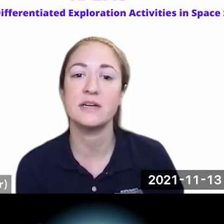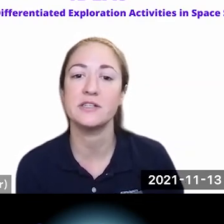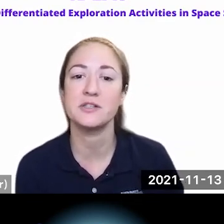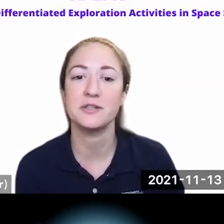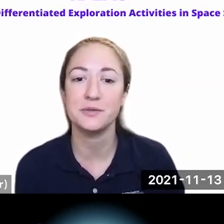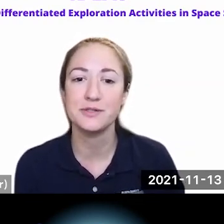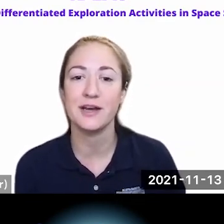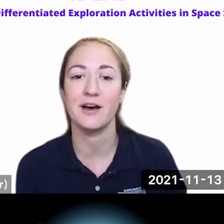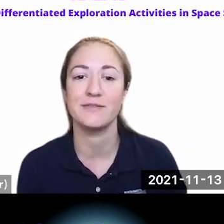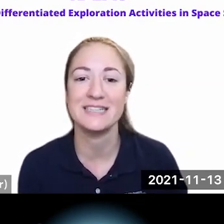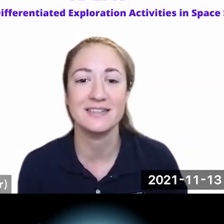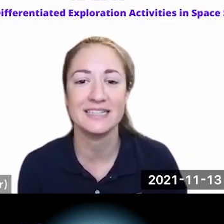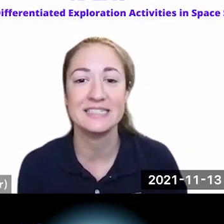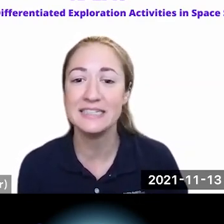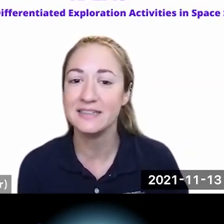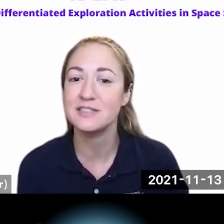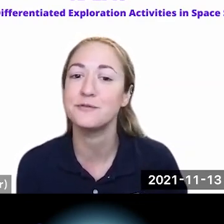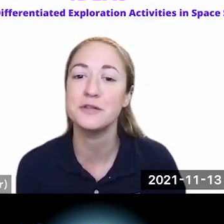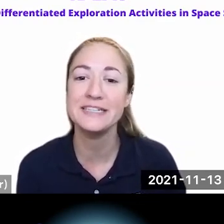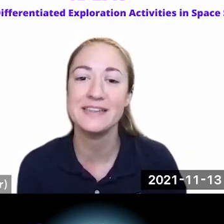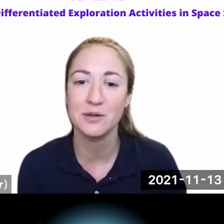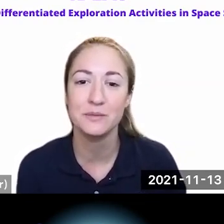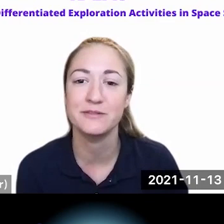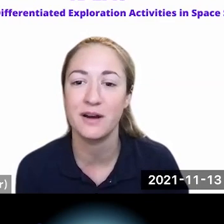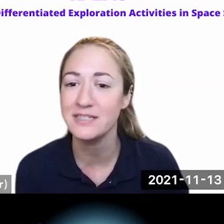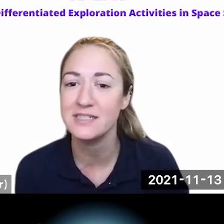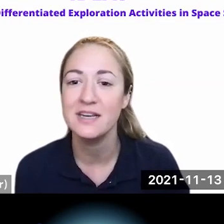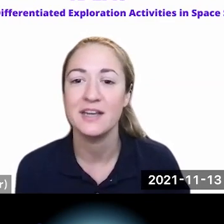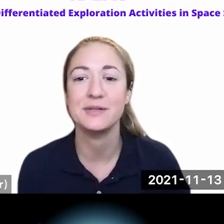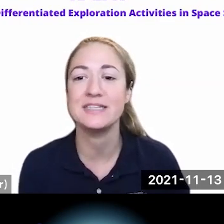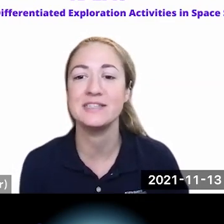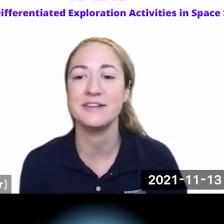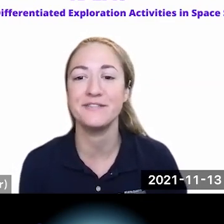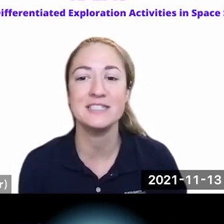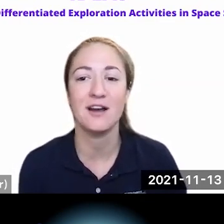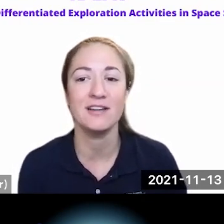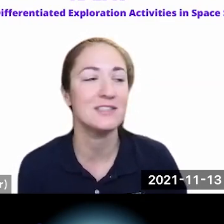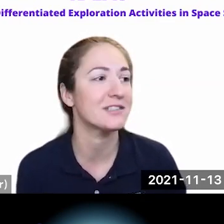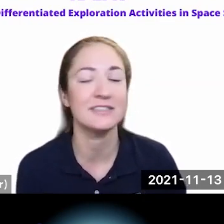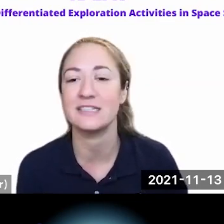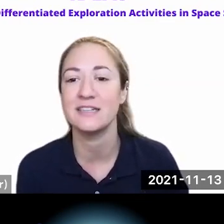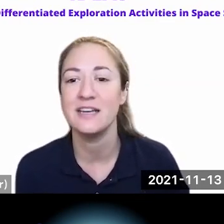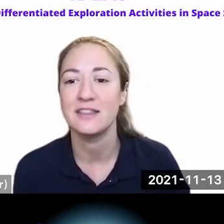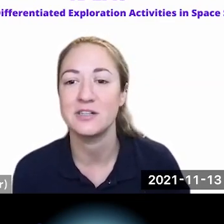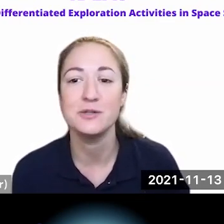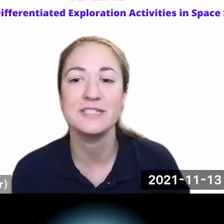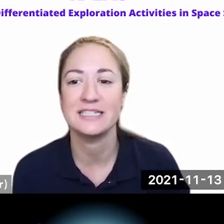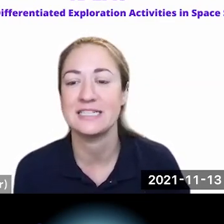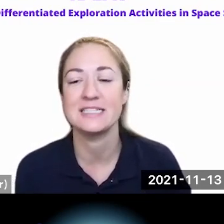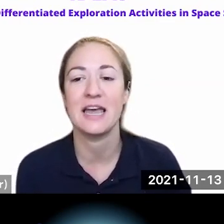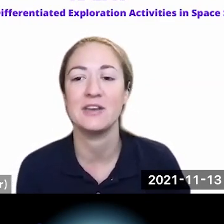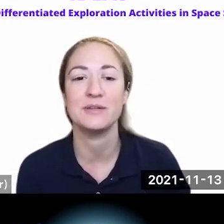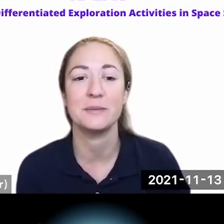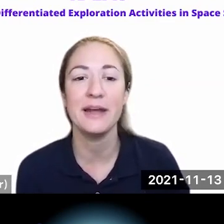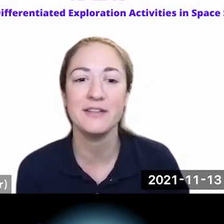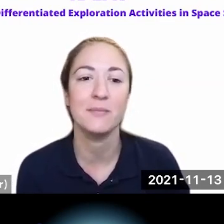we encourage the use of Dyslexie. It's a free downloadable font, and you can see the difference on the screen. There are 2